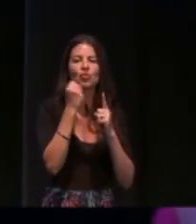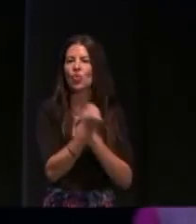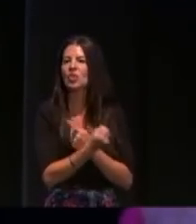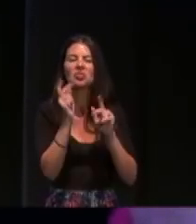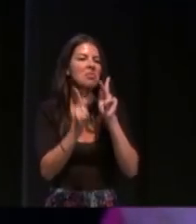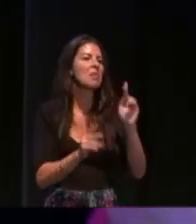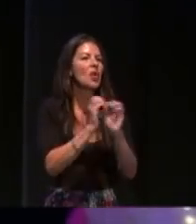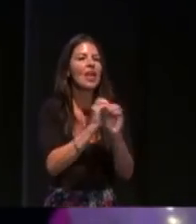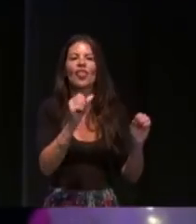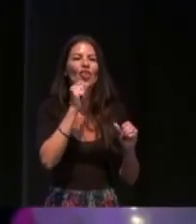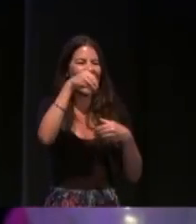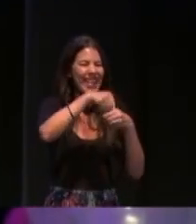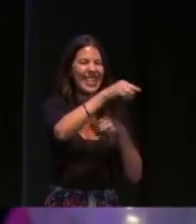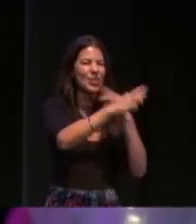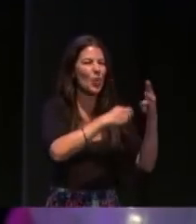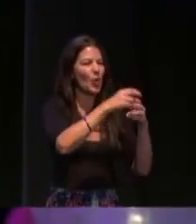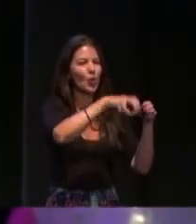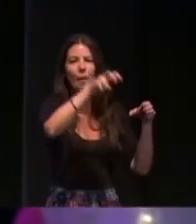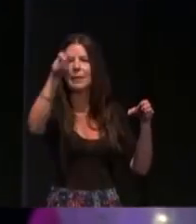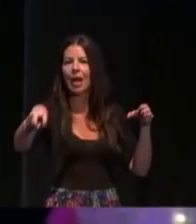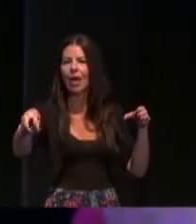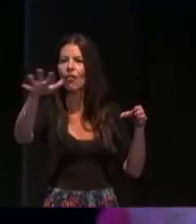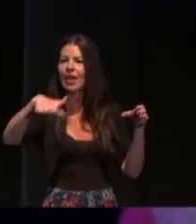you because you're not in that world. You're not there.